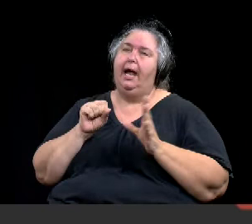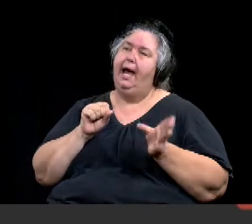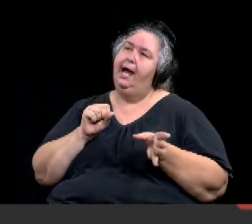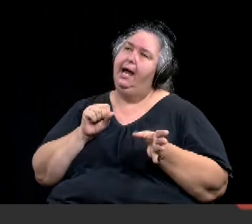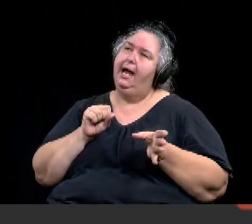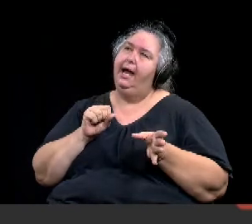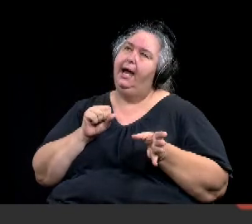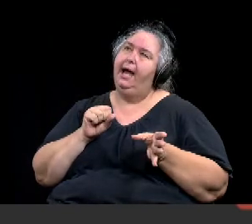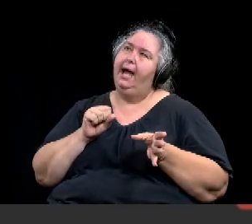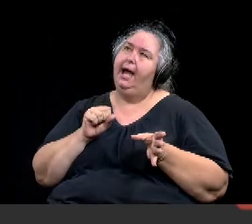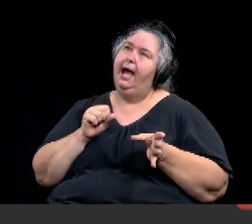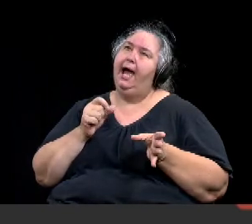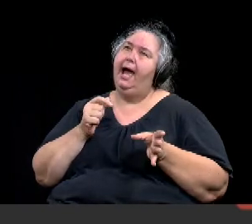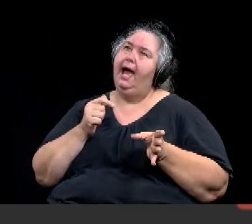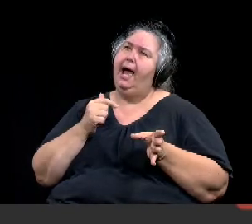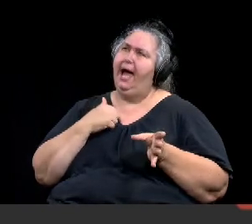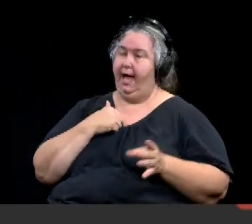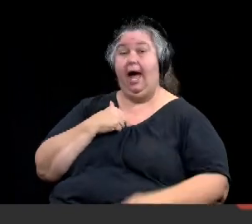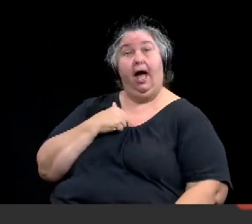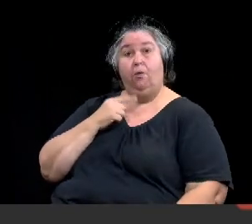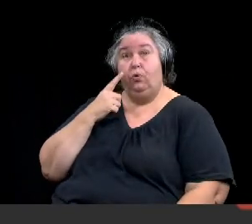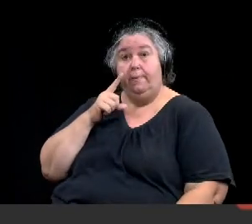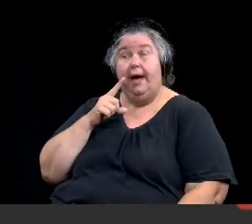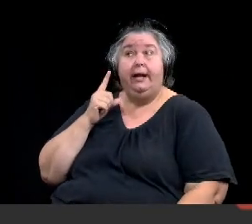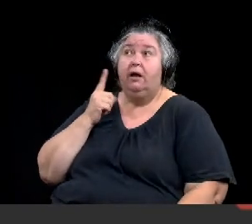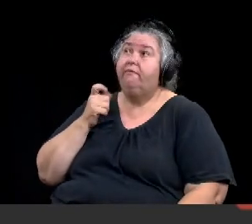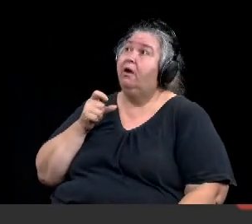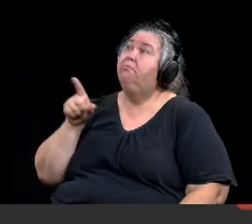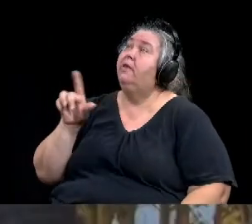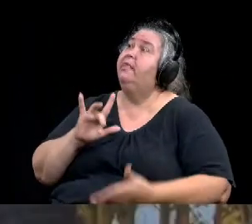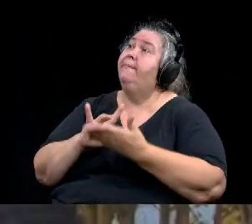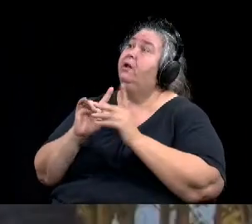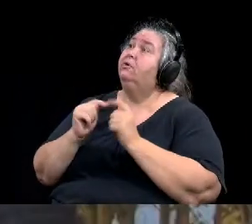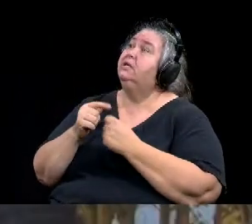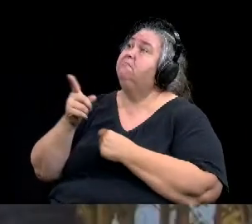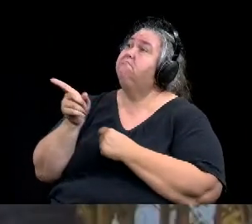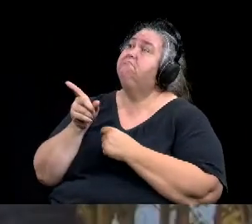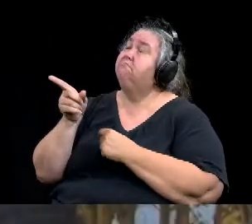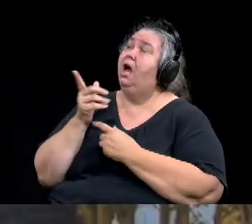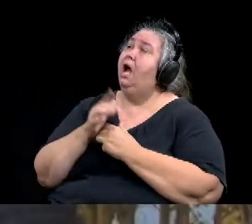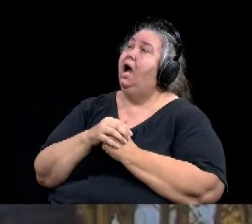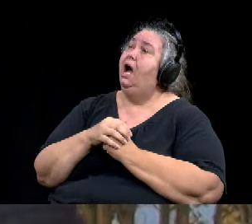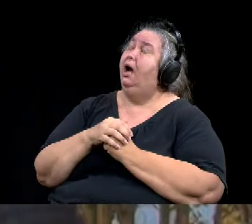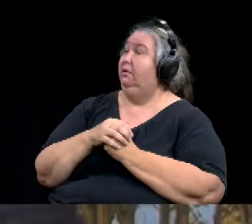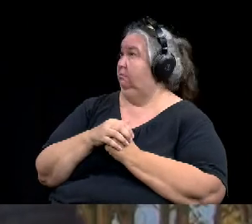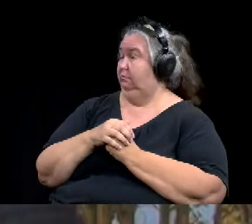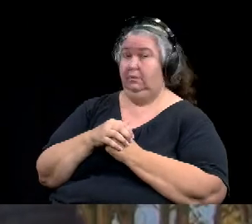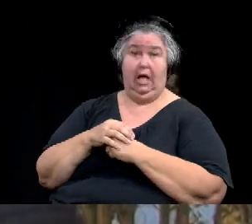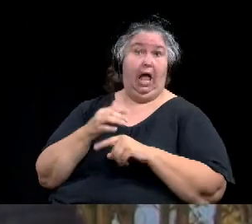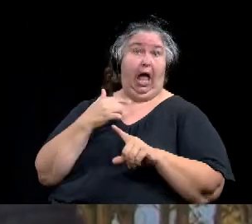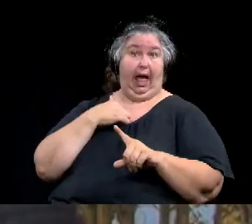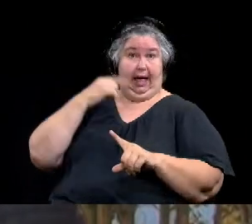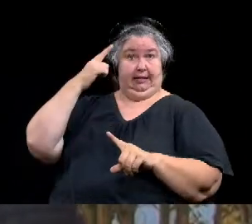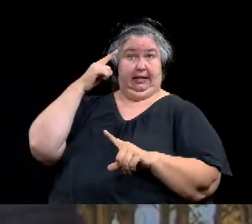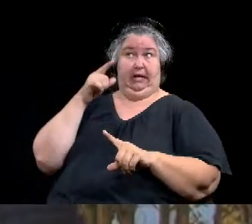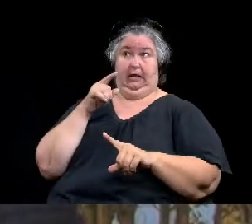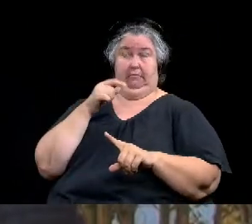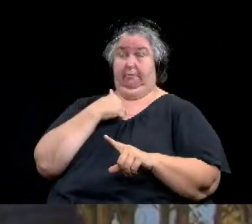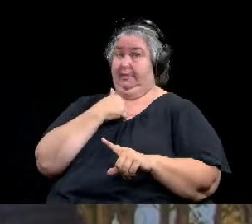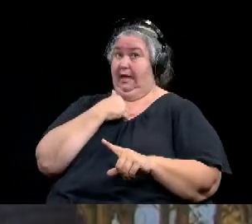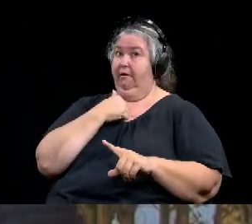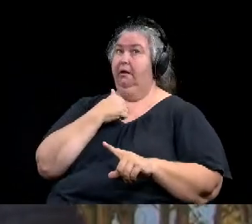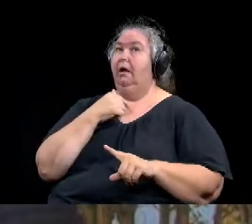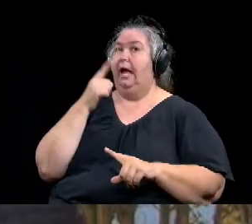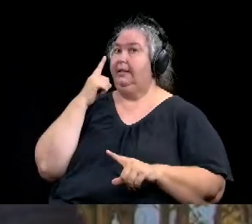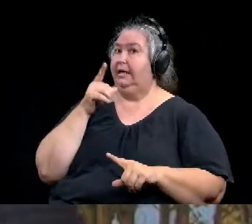and I would like to hear from somebody on the medical team. I'll just say, you know, I think as long as the bars open in